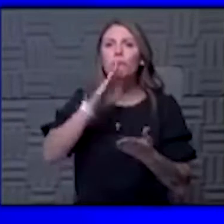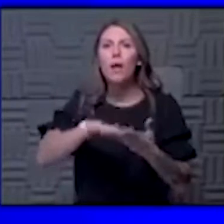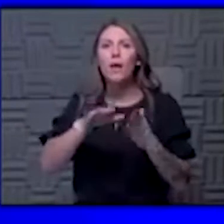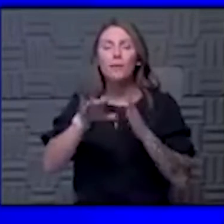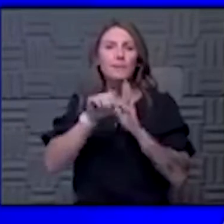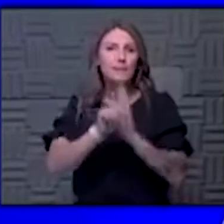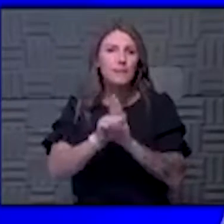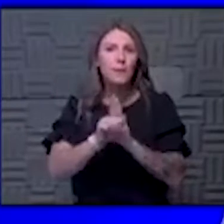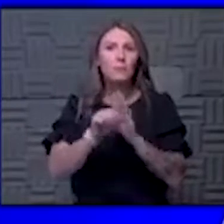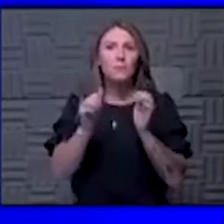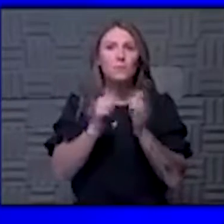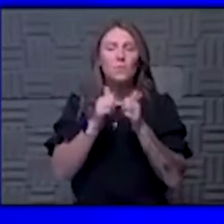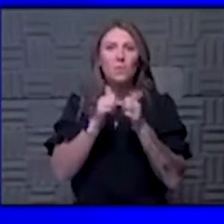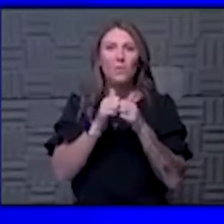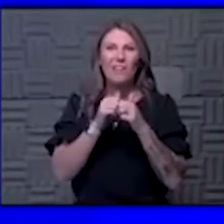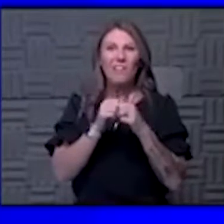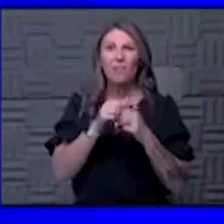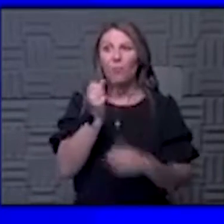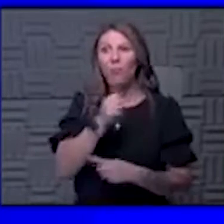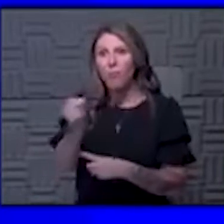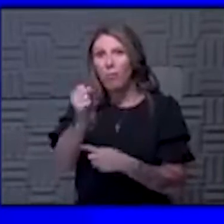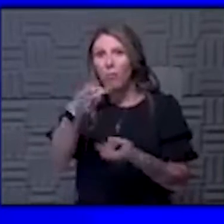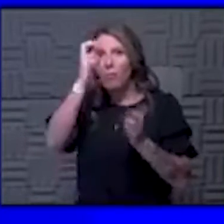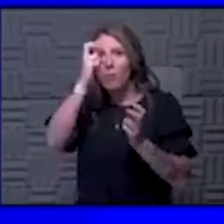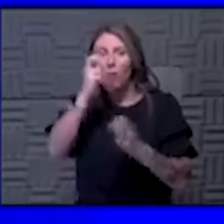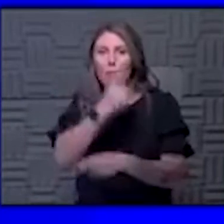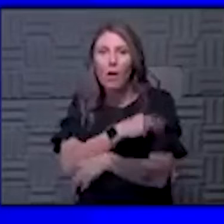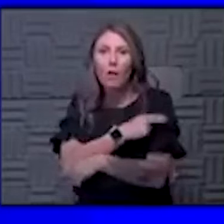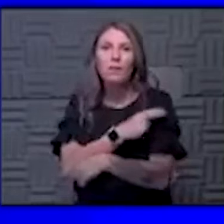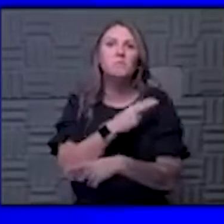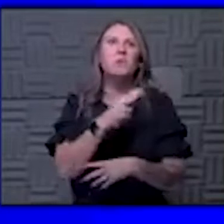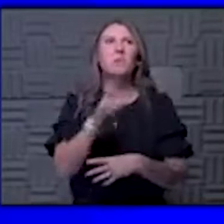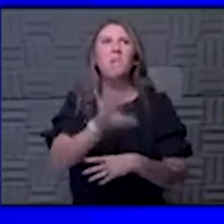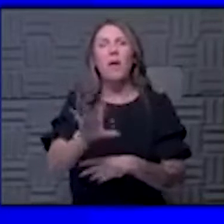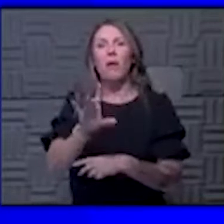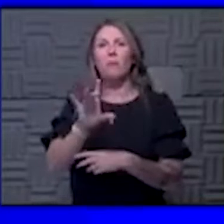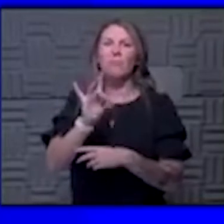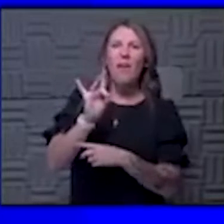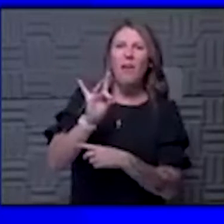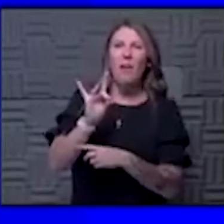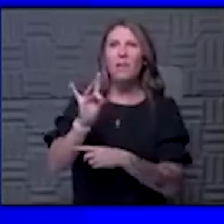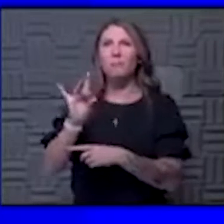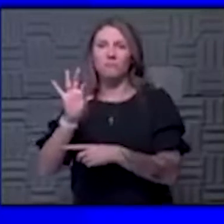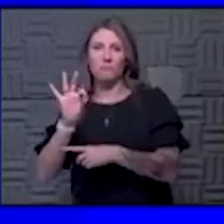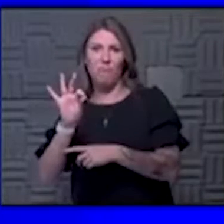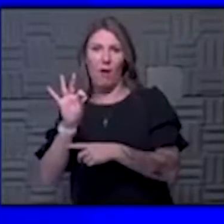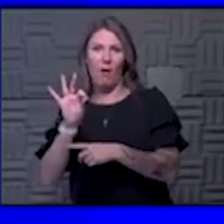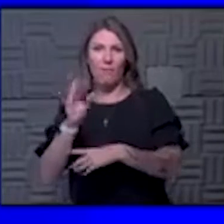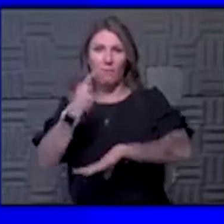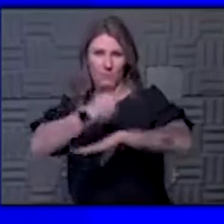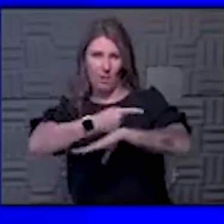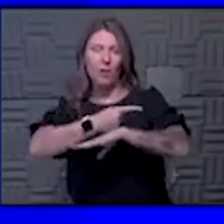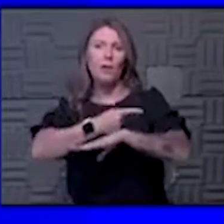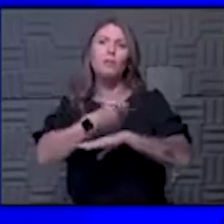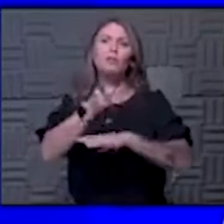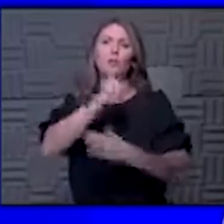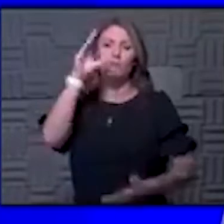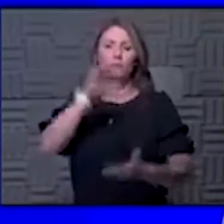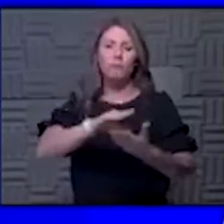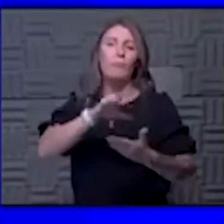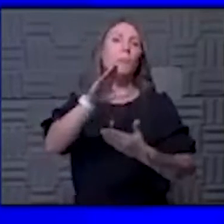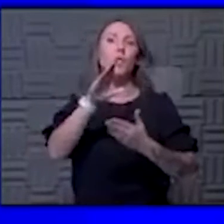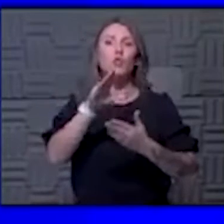ICU. It's by that 10-day mark after symptom onset. By about 8 or 9 days, you really have reduced the amount of viral load